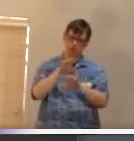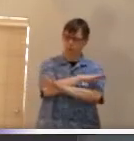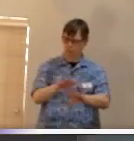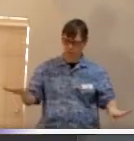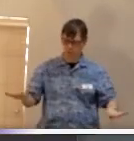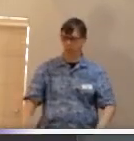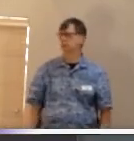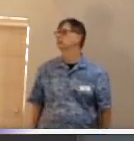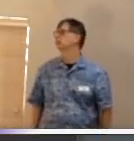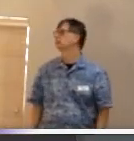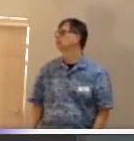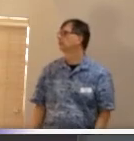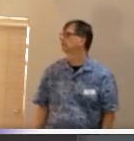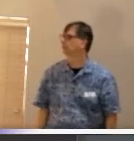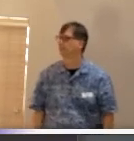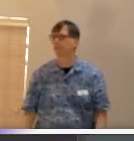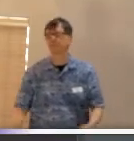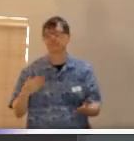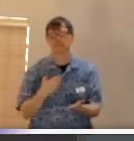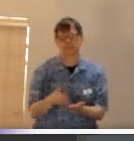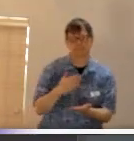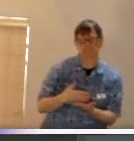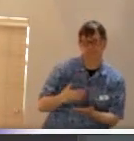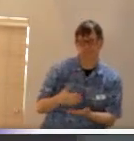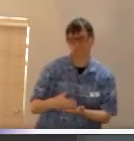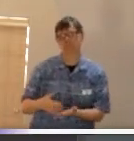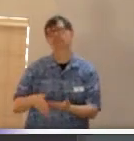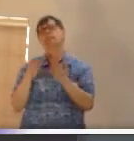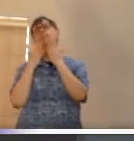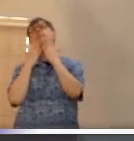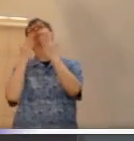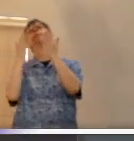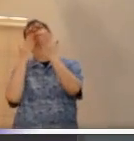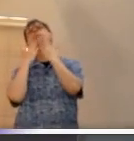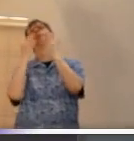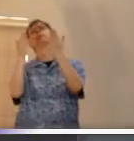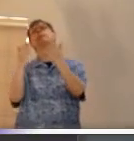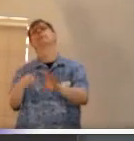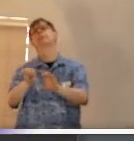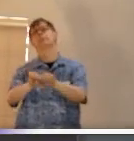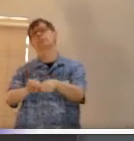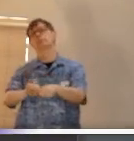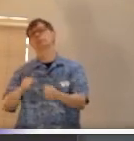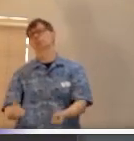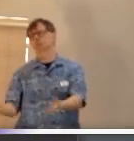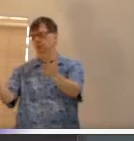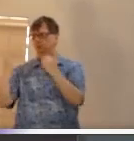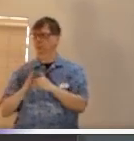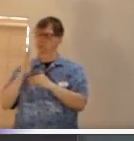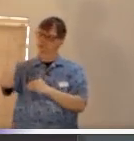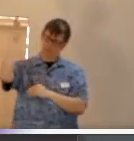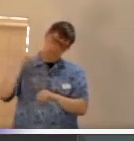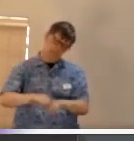magnificent and pay a specific amount of gratitude. So when we get up, we step out of bed, we